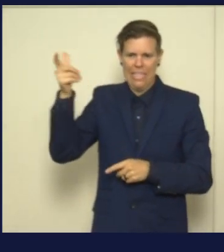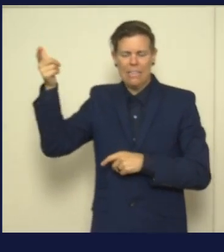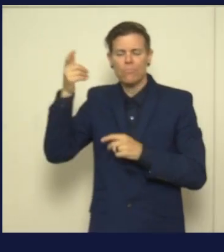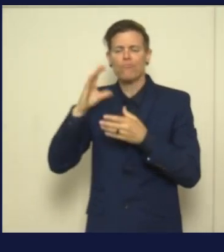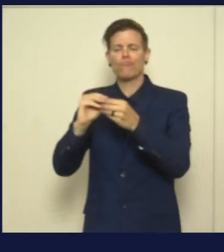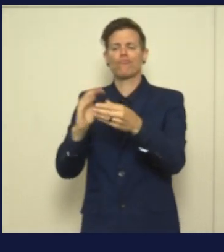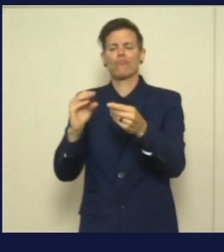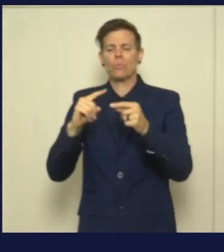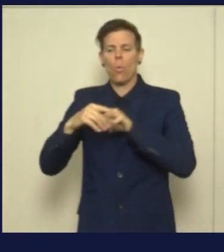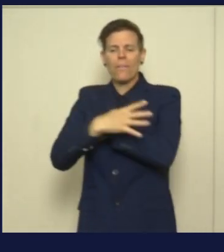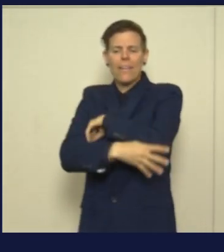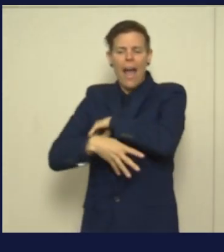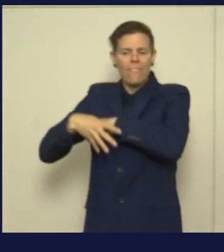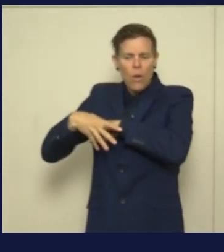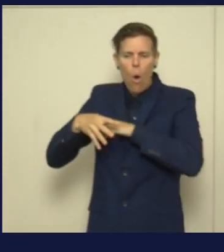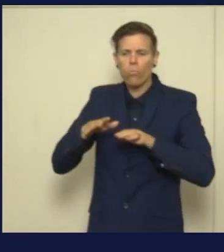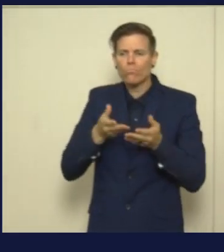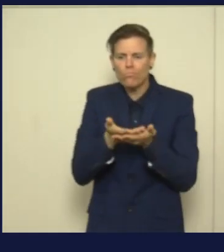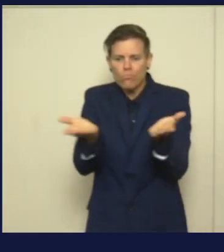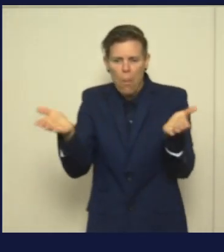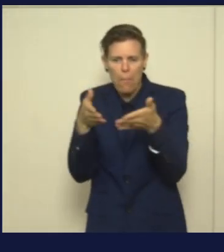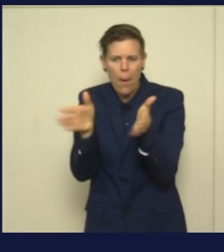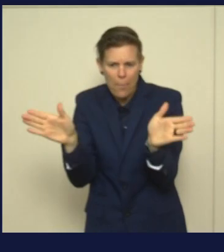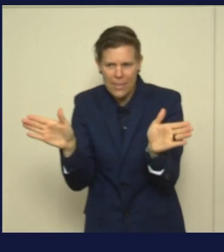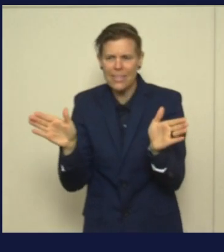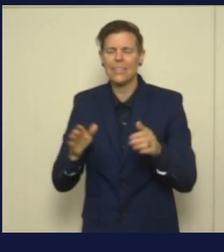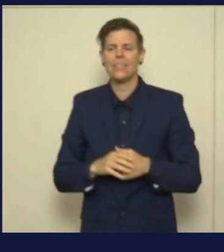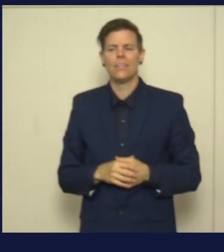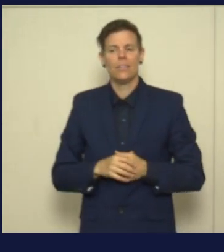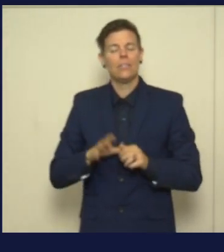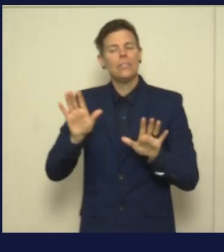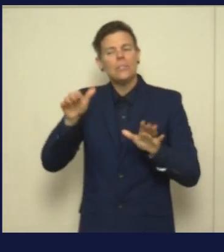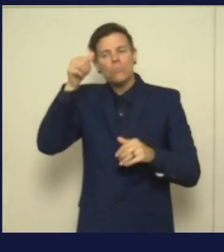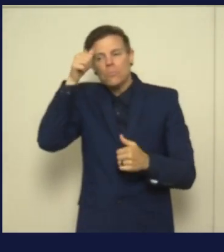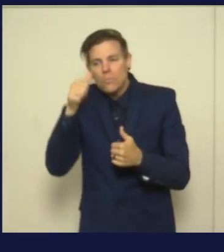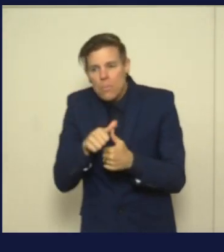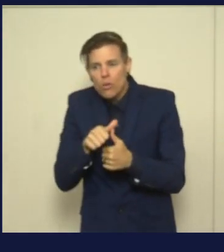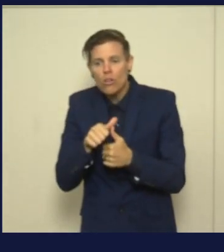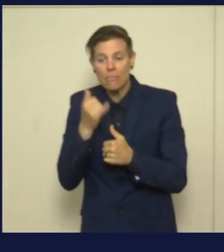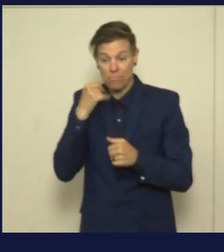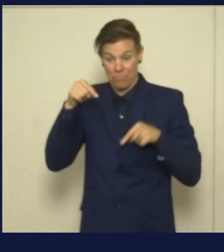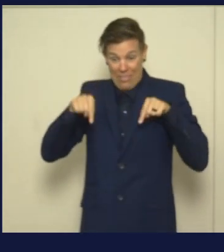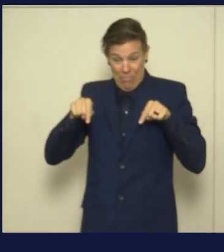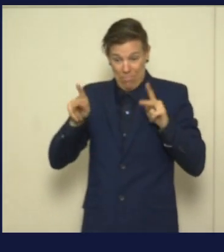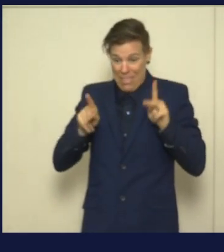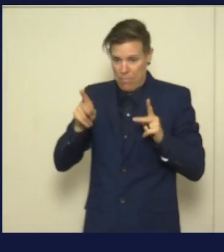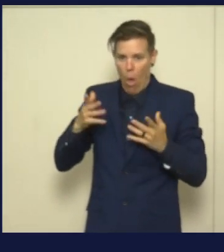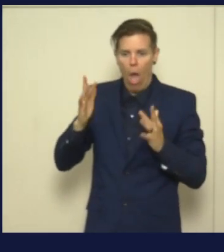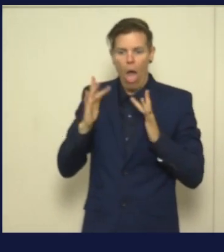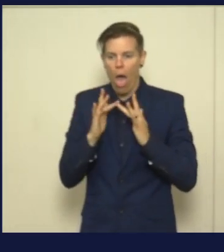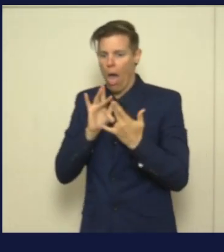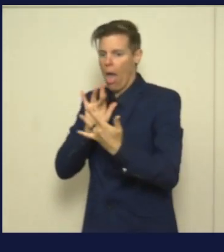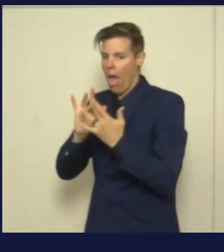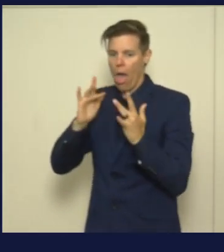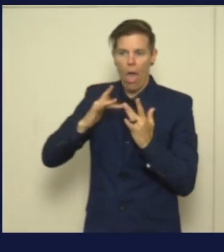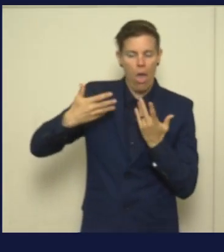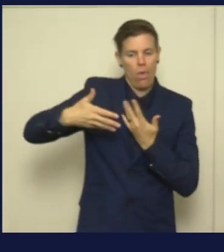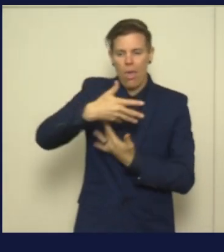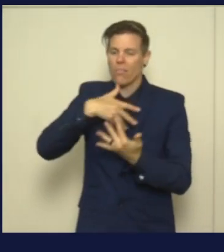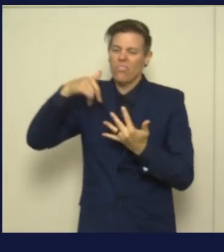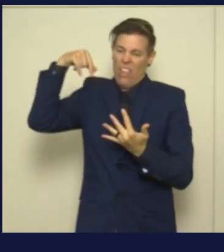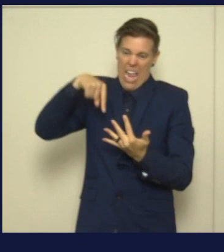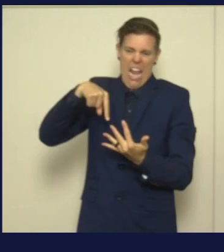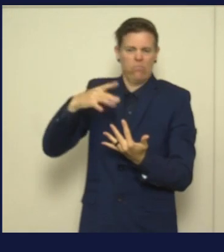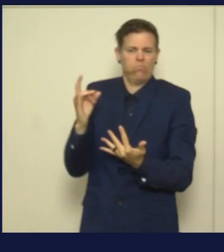challenges, being indoors, you're ripe for a surge. And so I want to really point that out. The public health experts have been